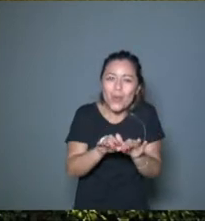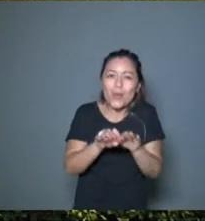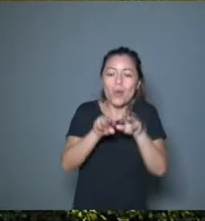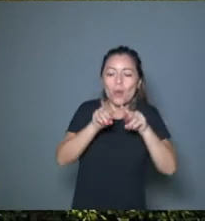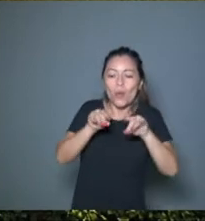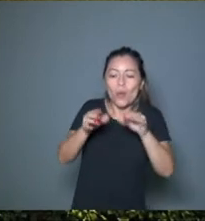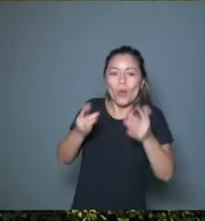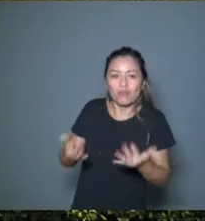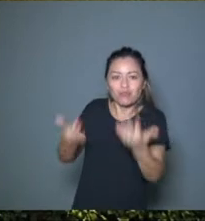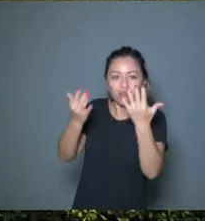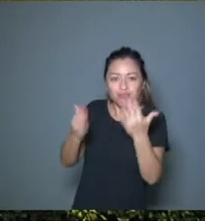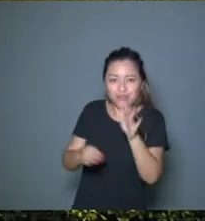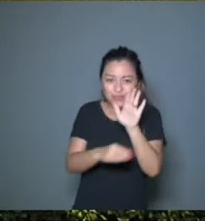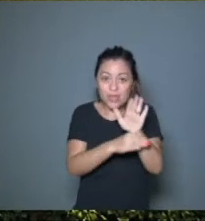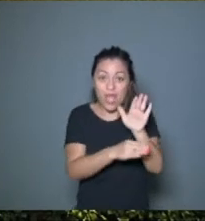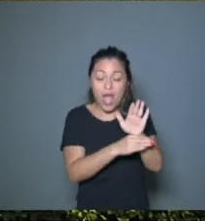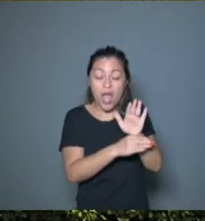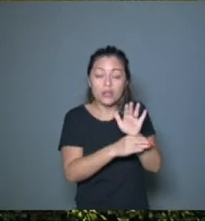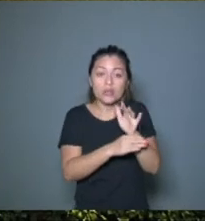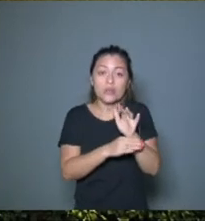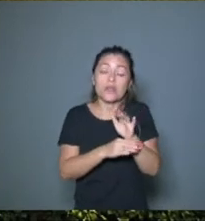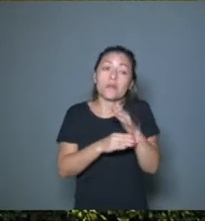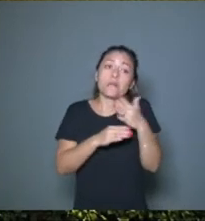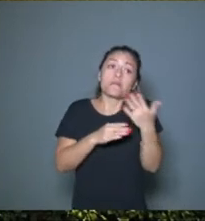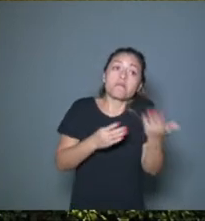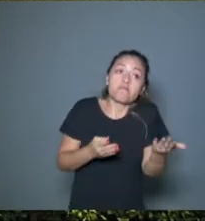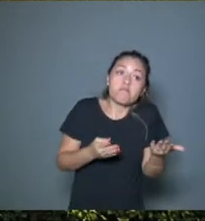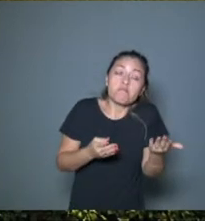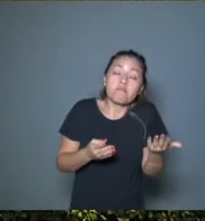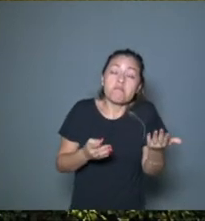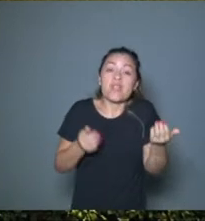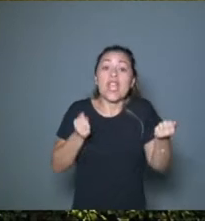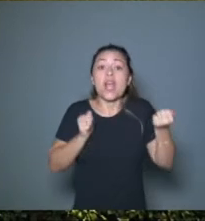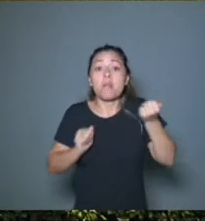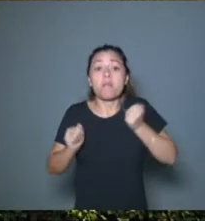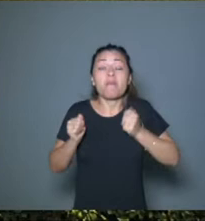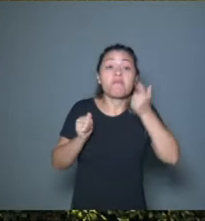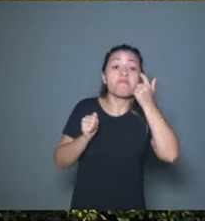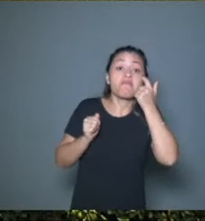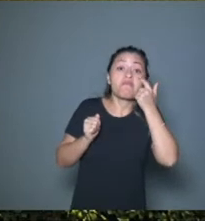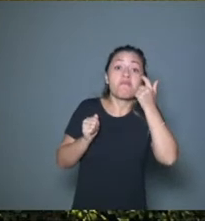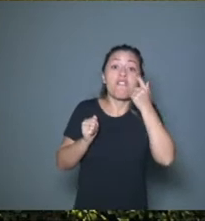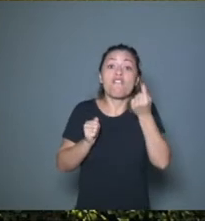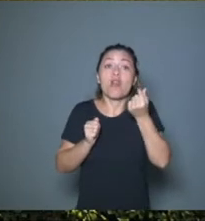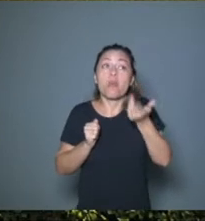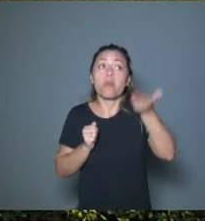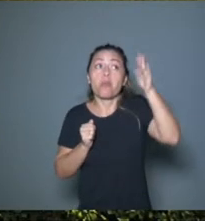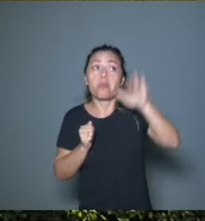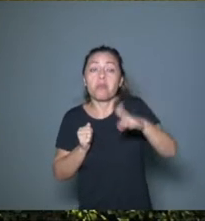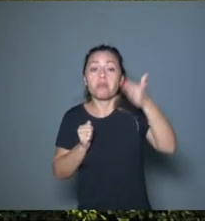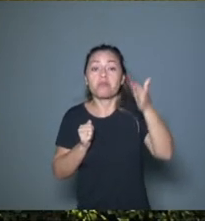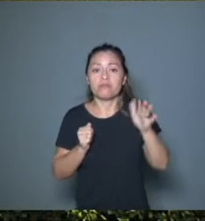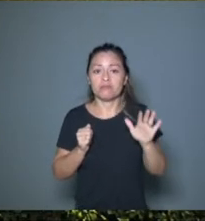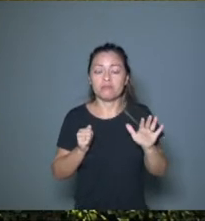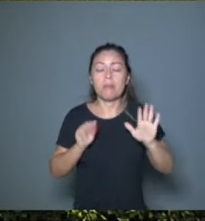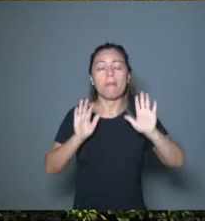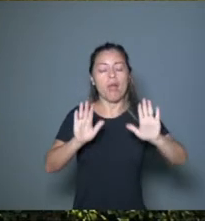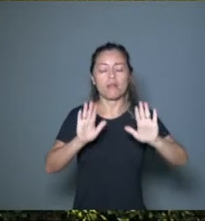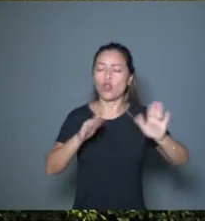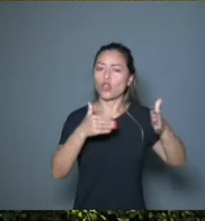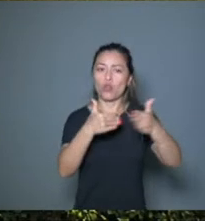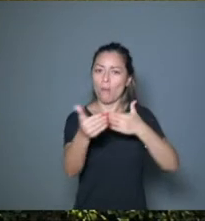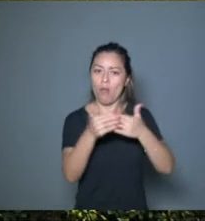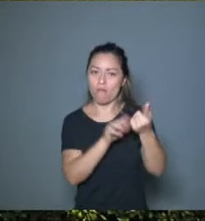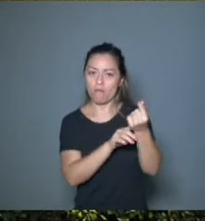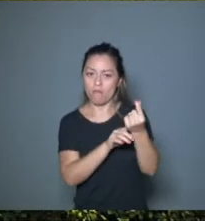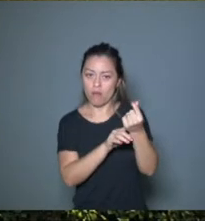don't remain at a very high level for a long time. So expectations is that over time, prices will be adjusted. But irrespective